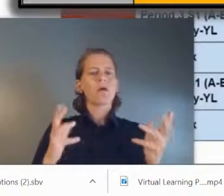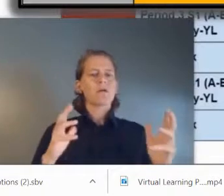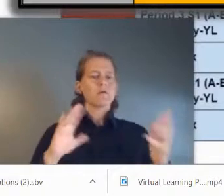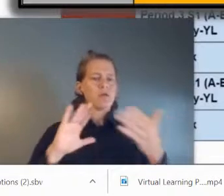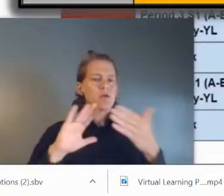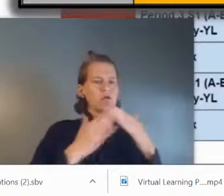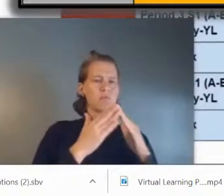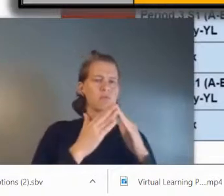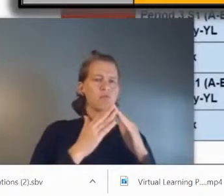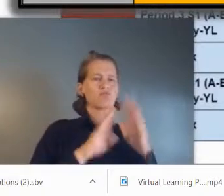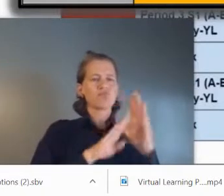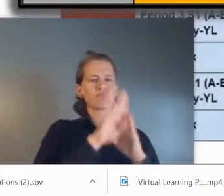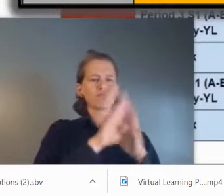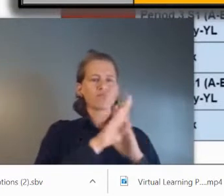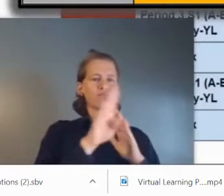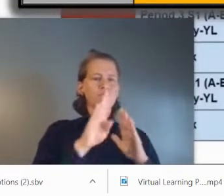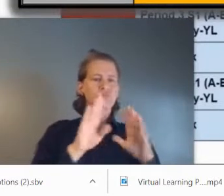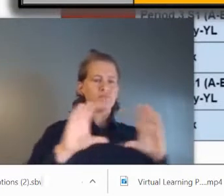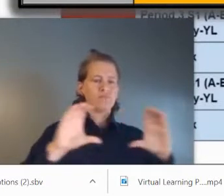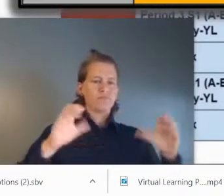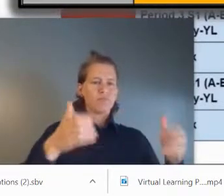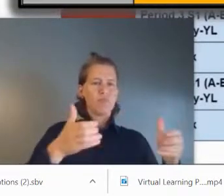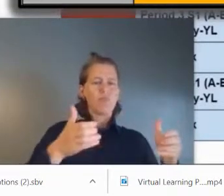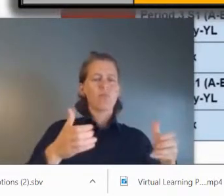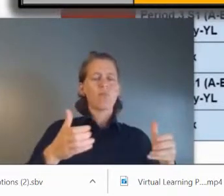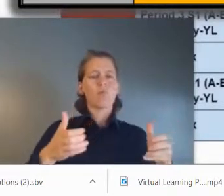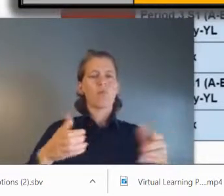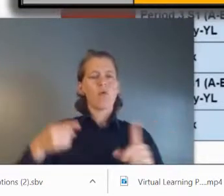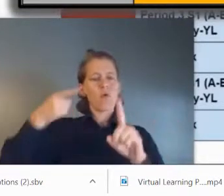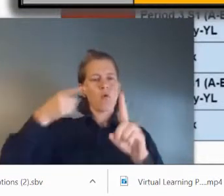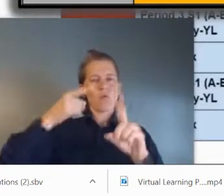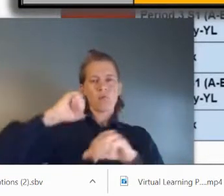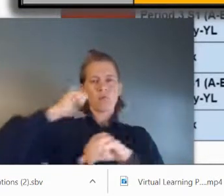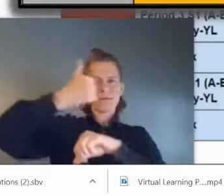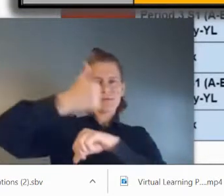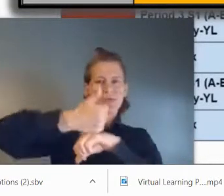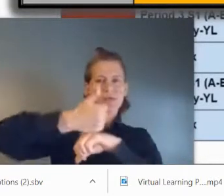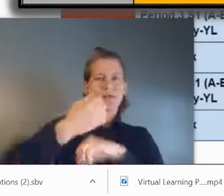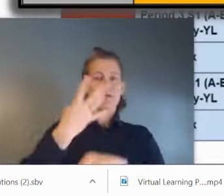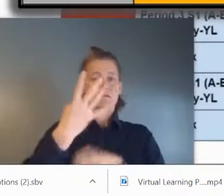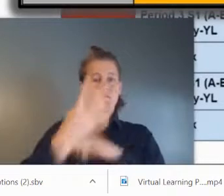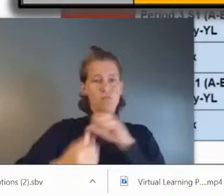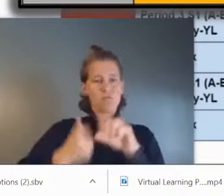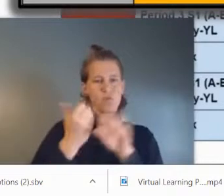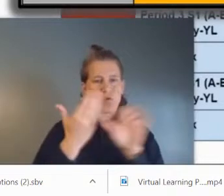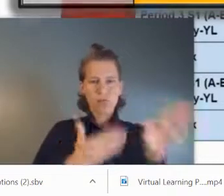circles, four-year planning, goal setting, college advising, and more.